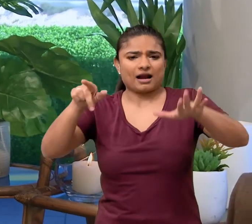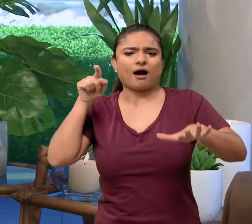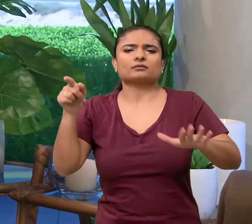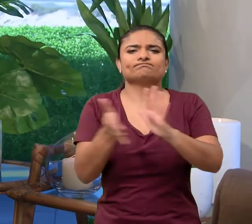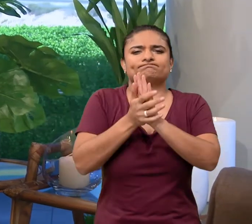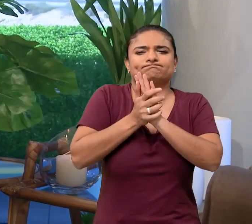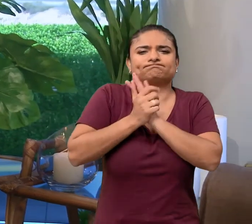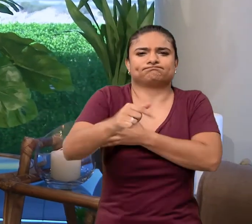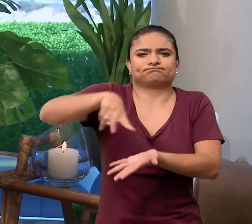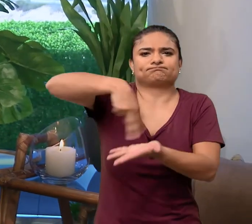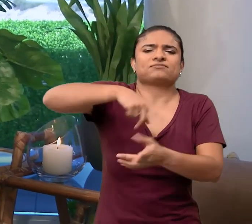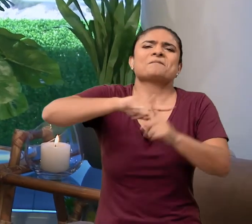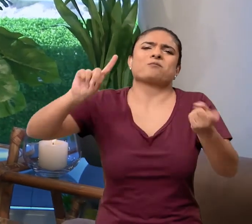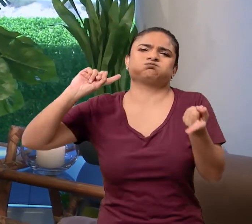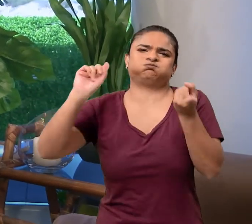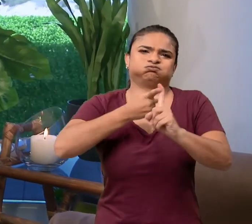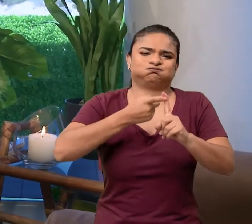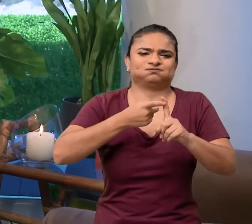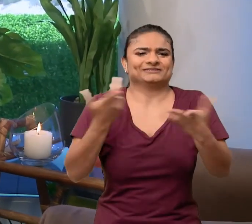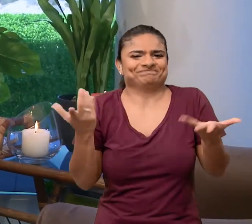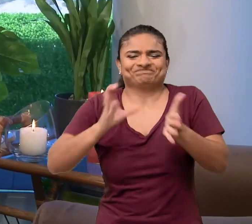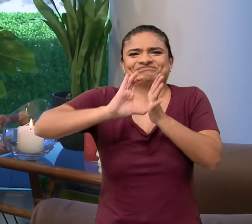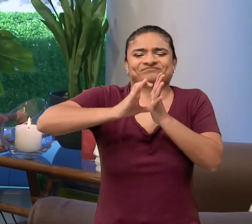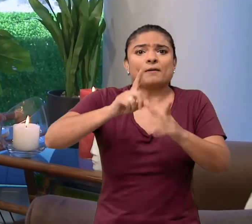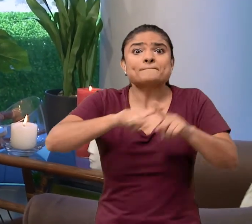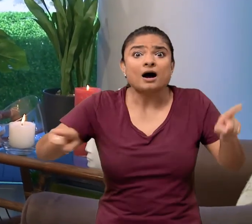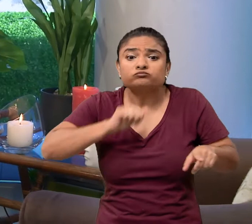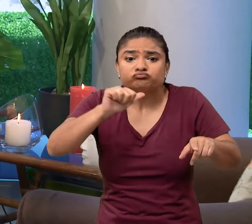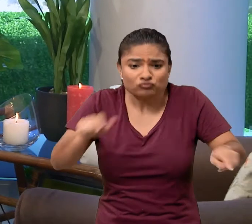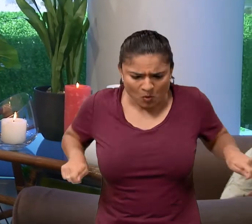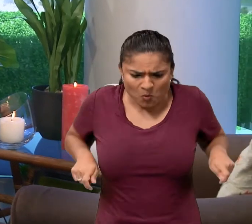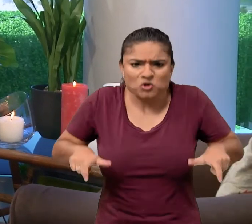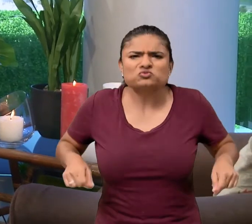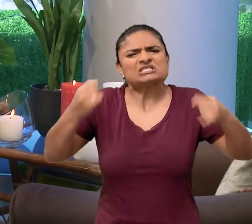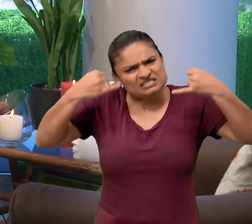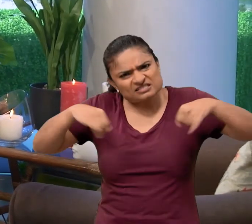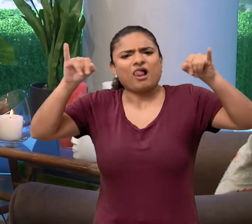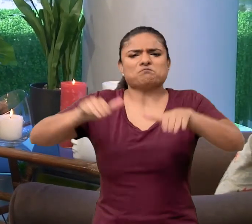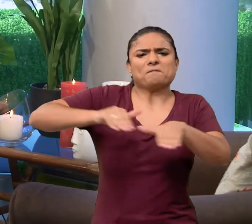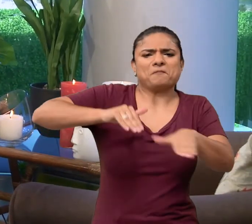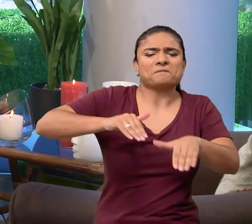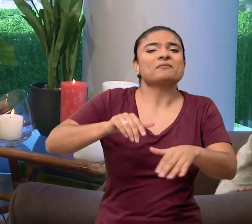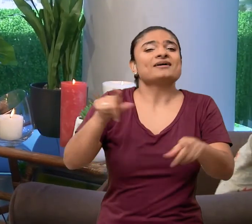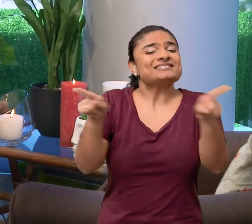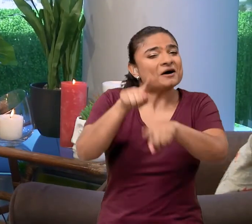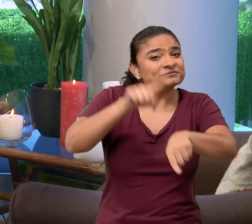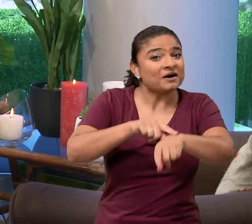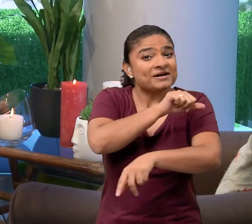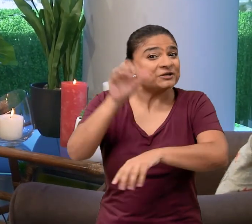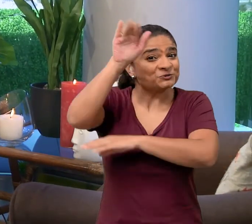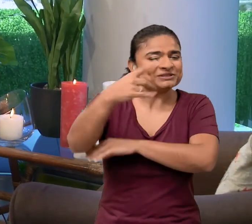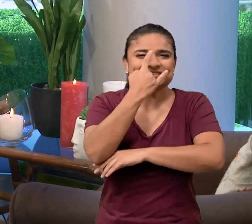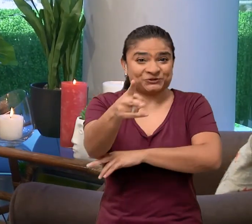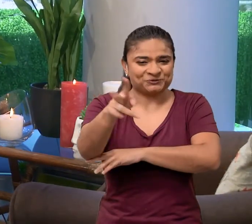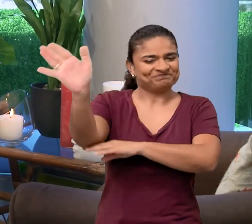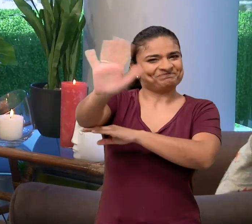in 1999. This is evident in the manner he still dances in his wheelchair. Till next week, same time, same